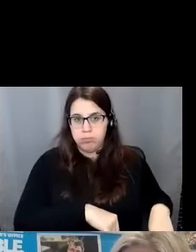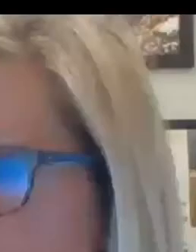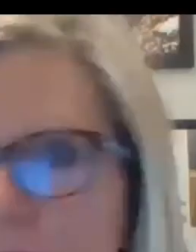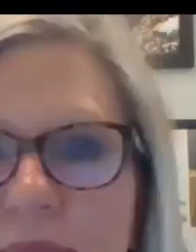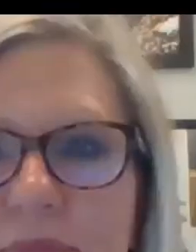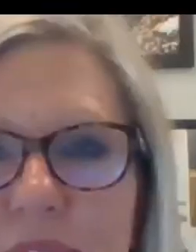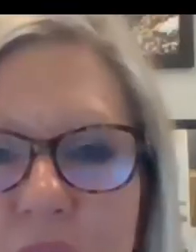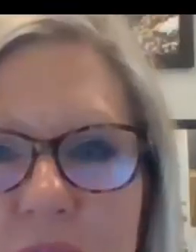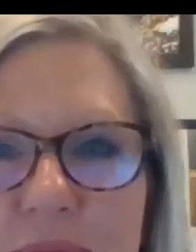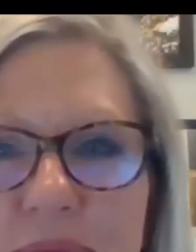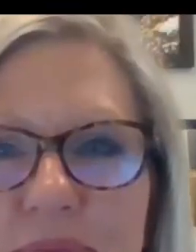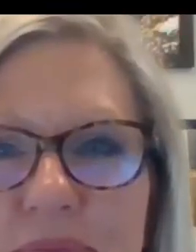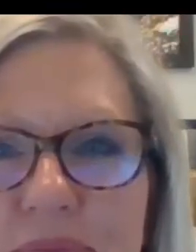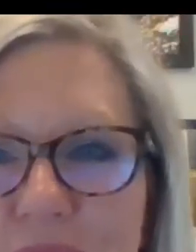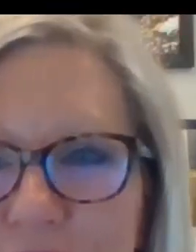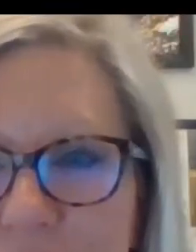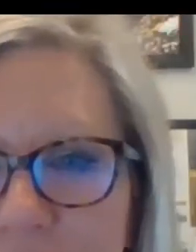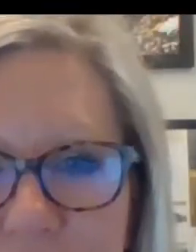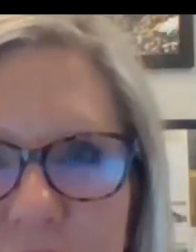Share. Okay.